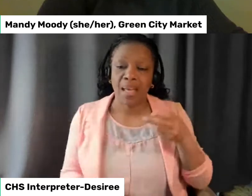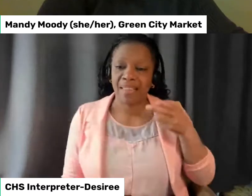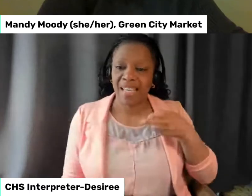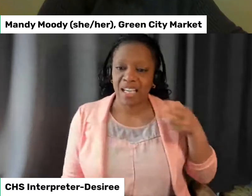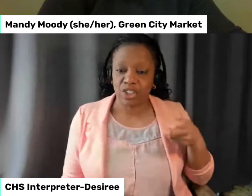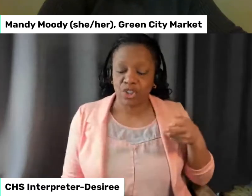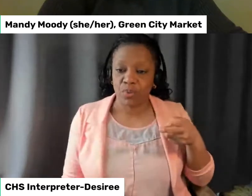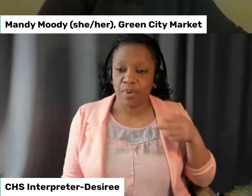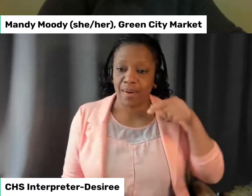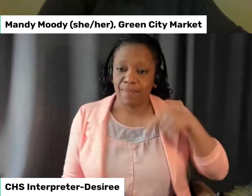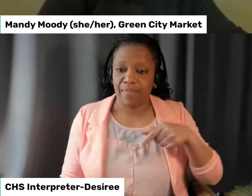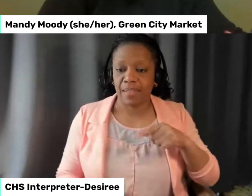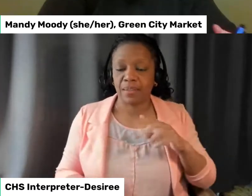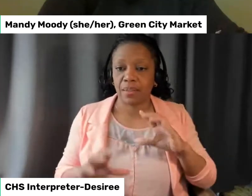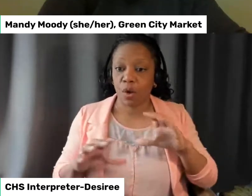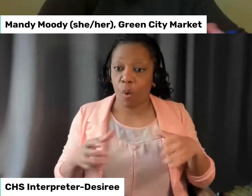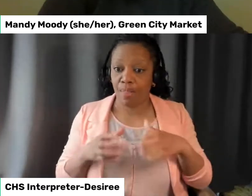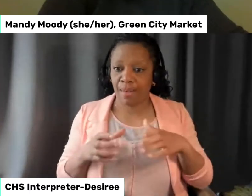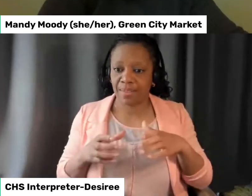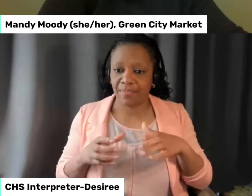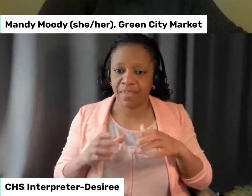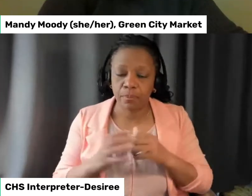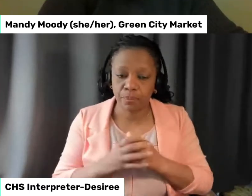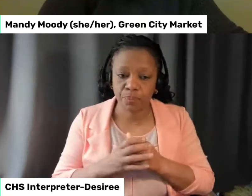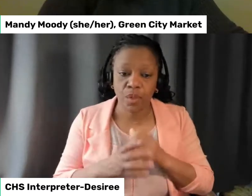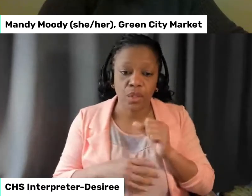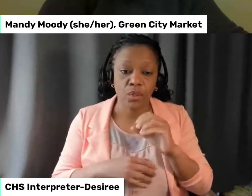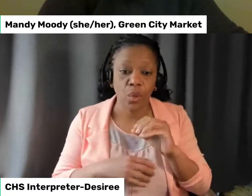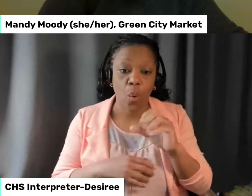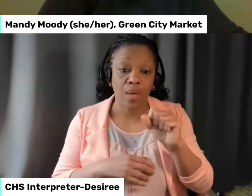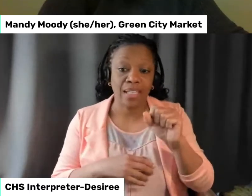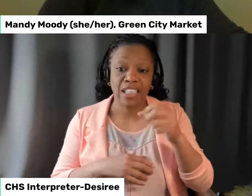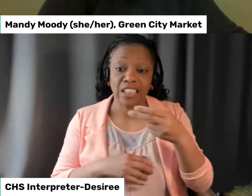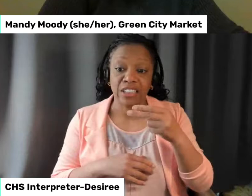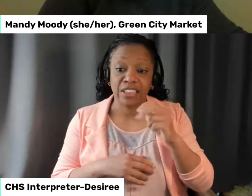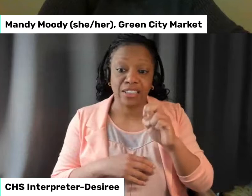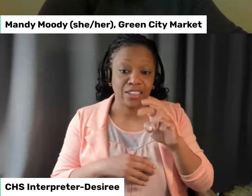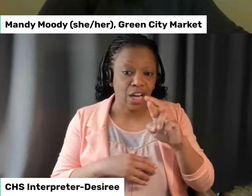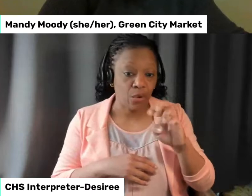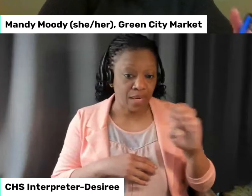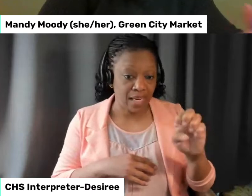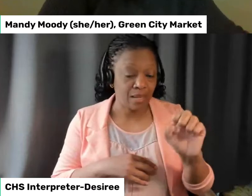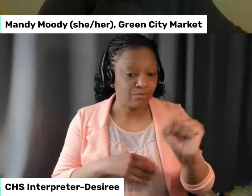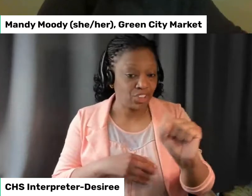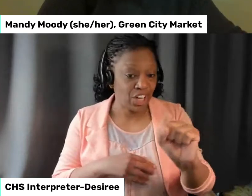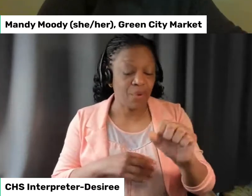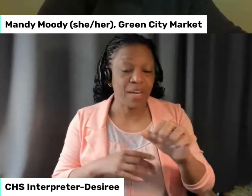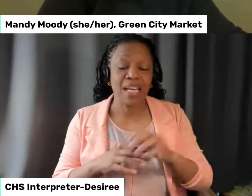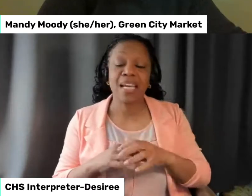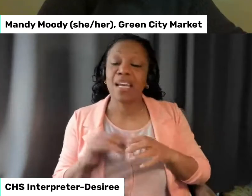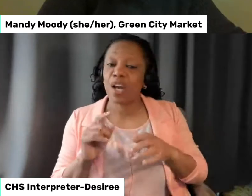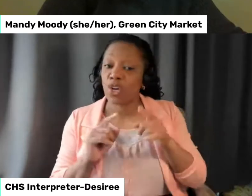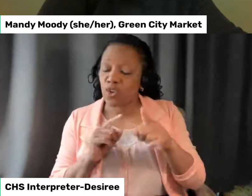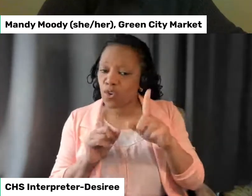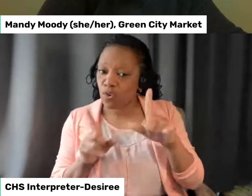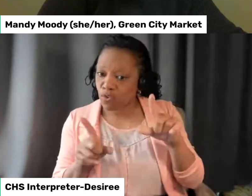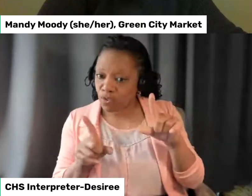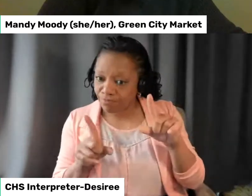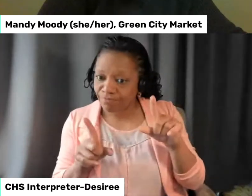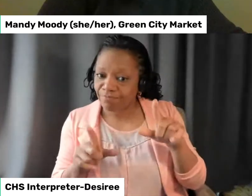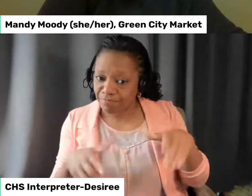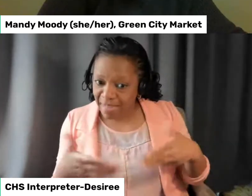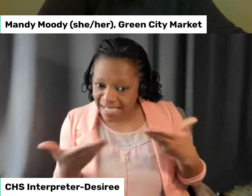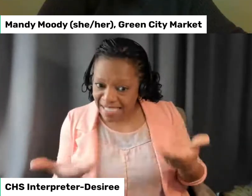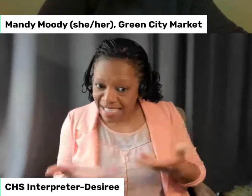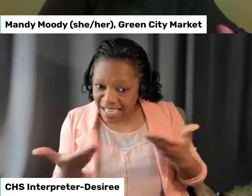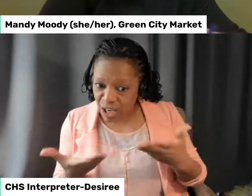collective. So Sherry, out of the three of us, you are the person who has been around around since the very start. So we'd love for you to share a